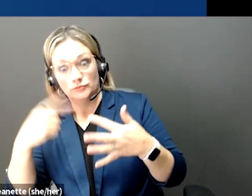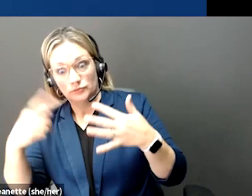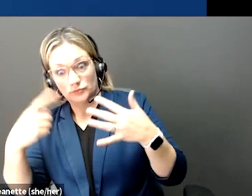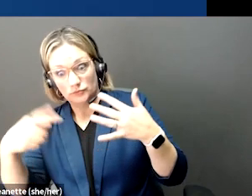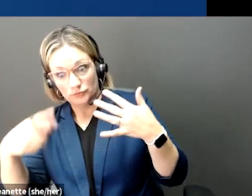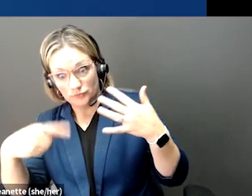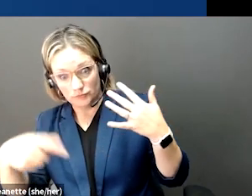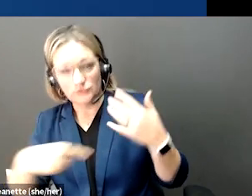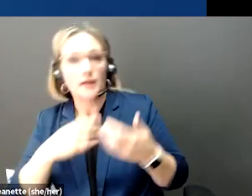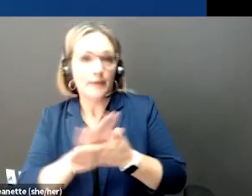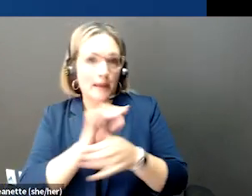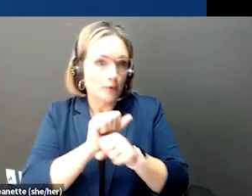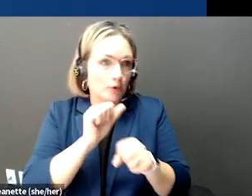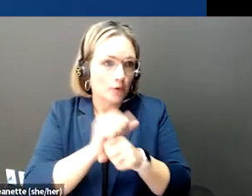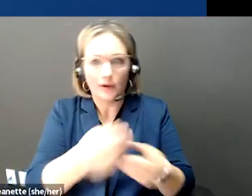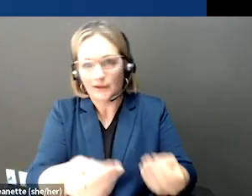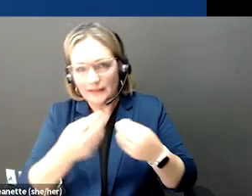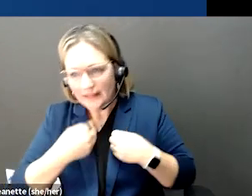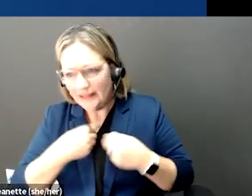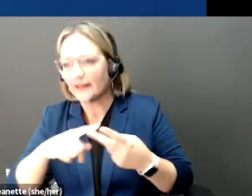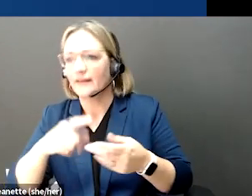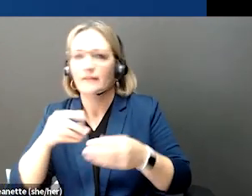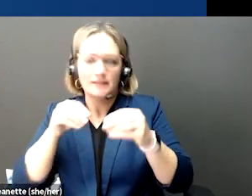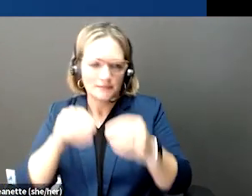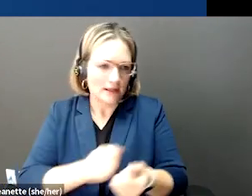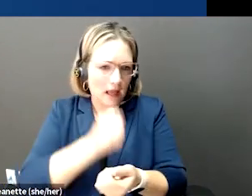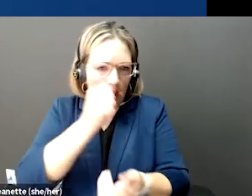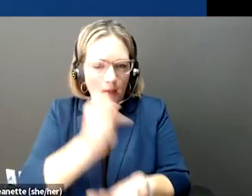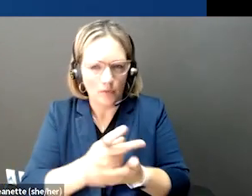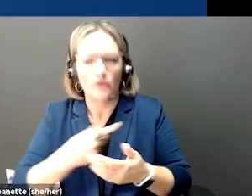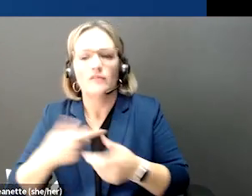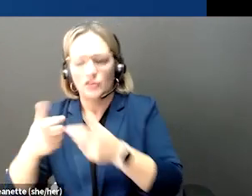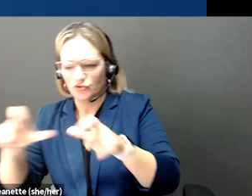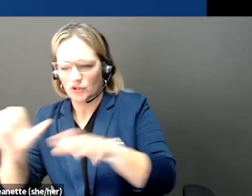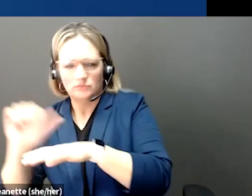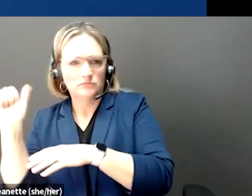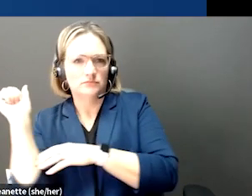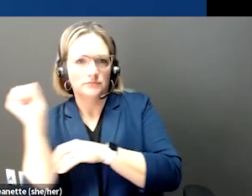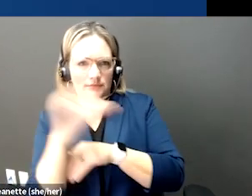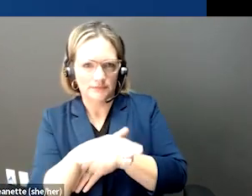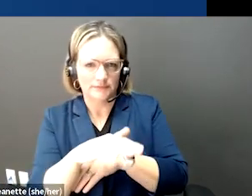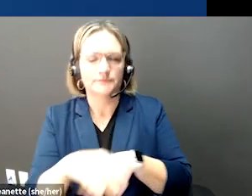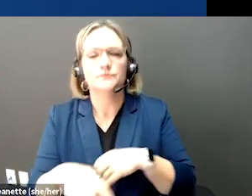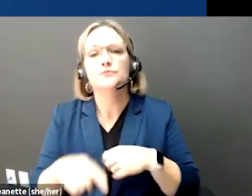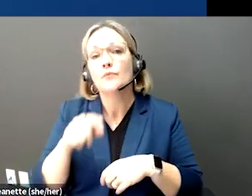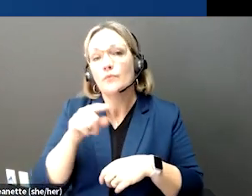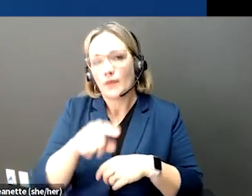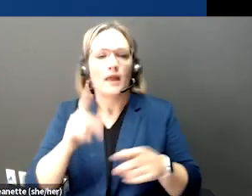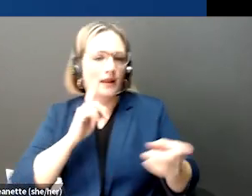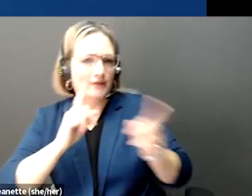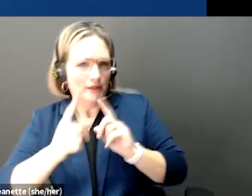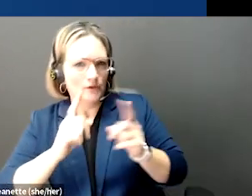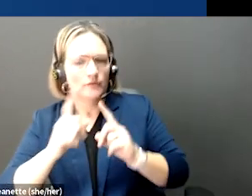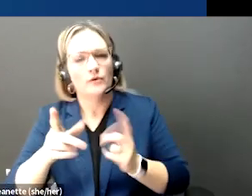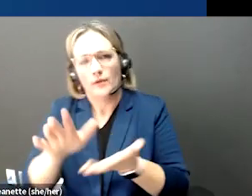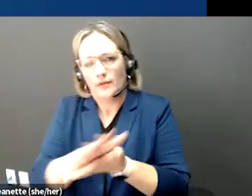is received and expenses approved. The paperwork that the members complete, in addition to the interviews that the advisors conduct on